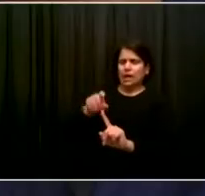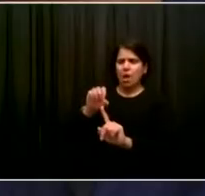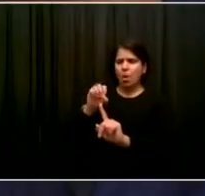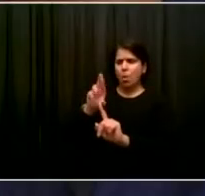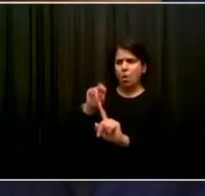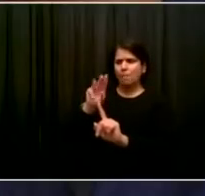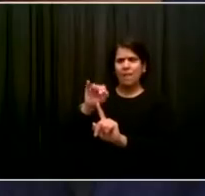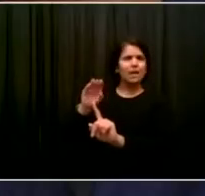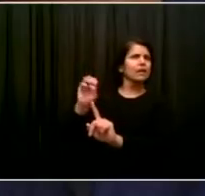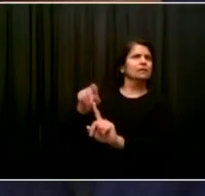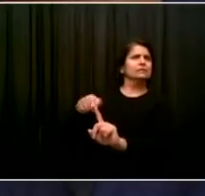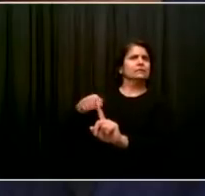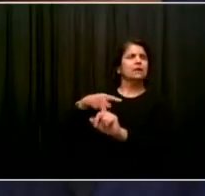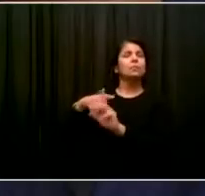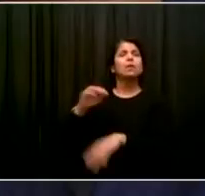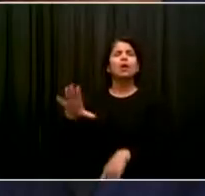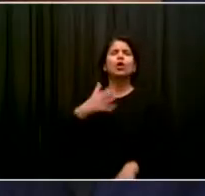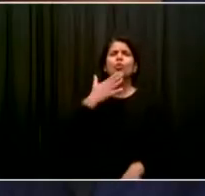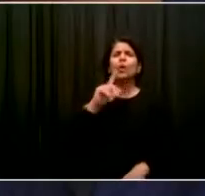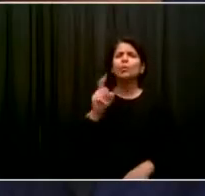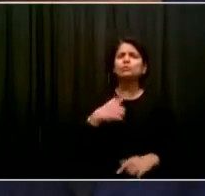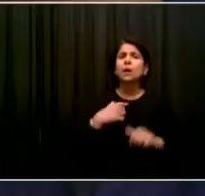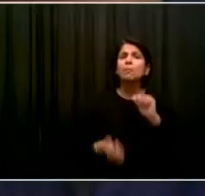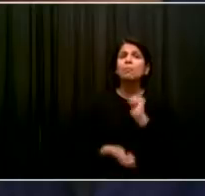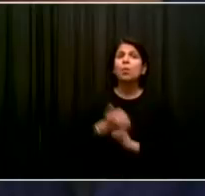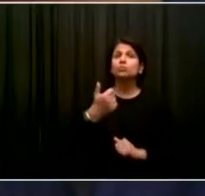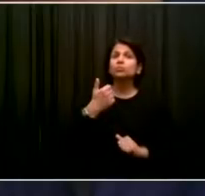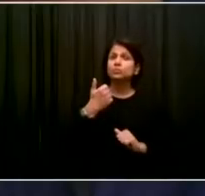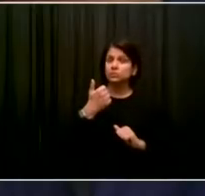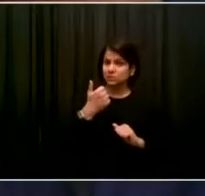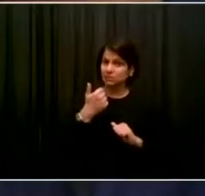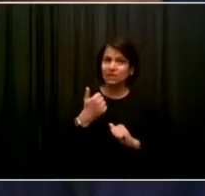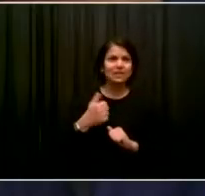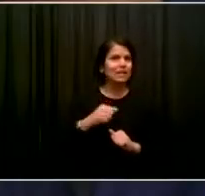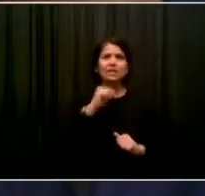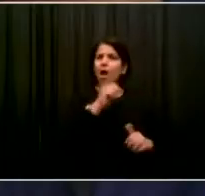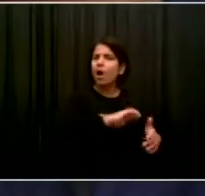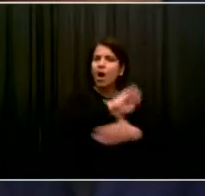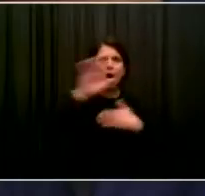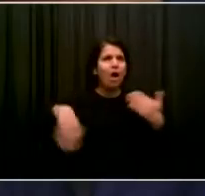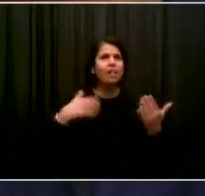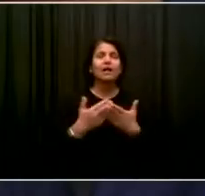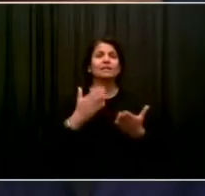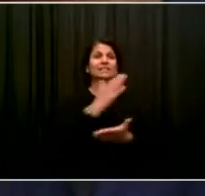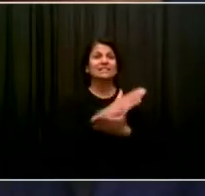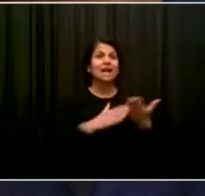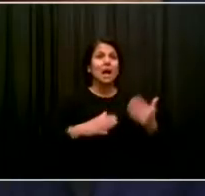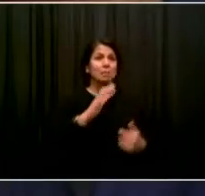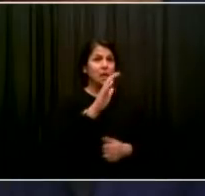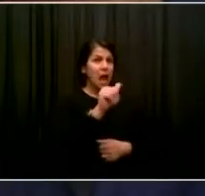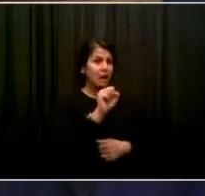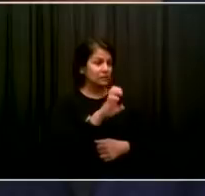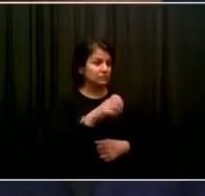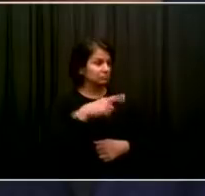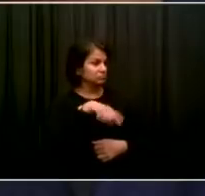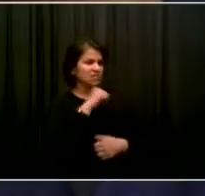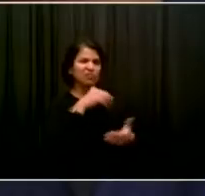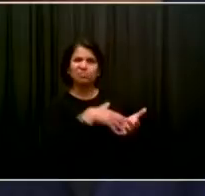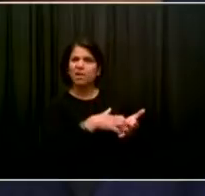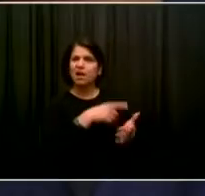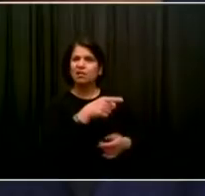that. There are cases that are not mild, particularly those who are not vaccinated, not